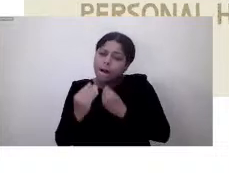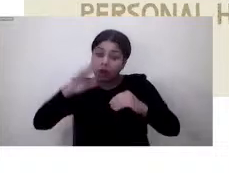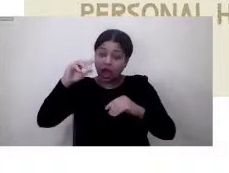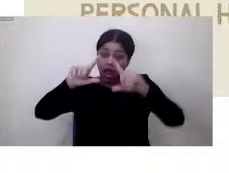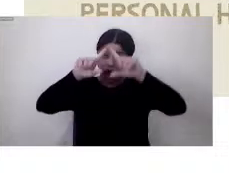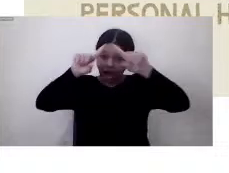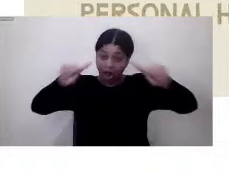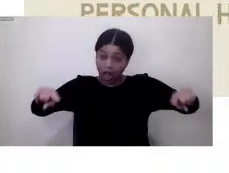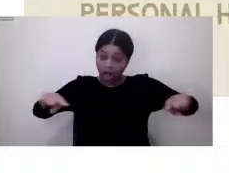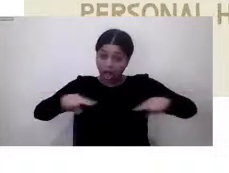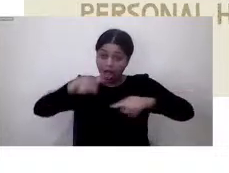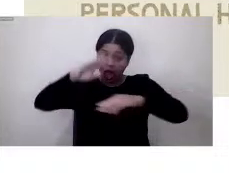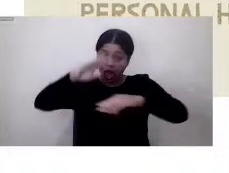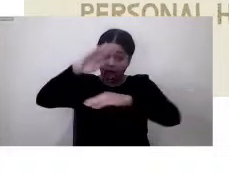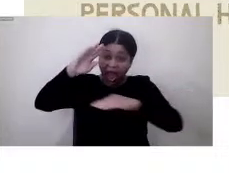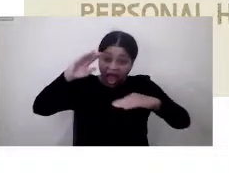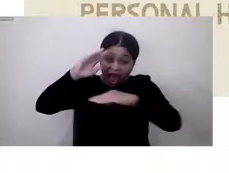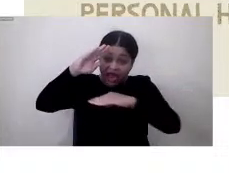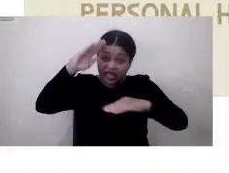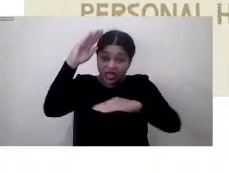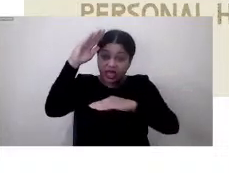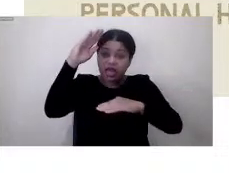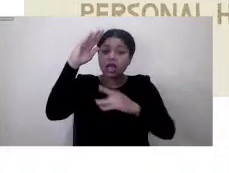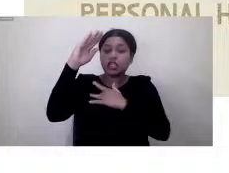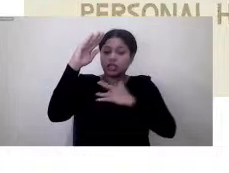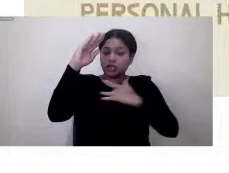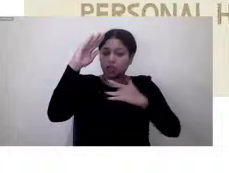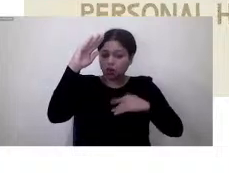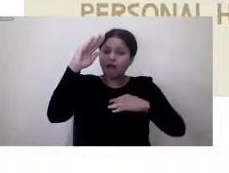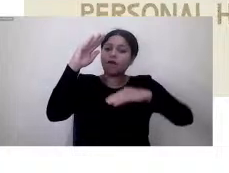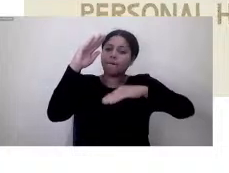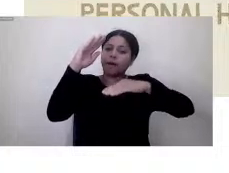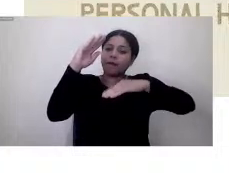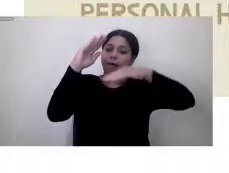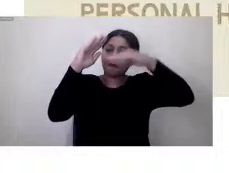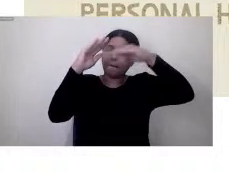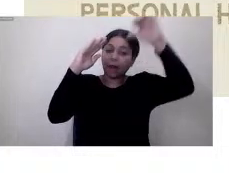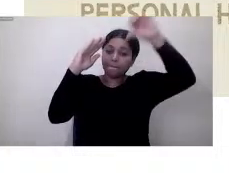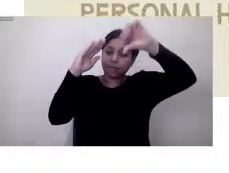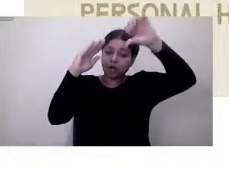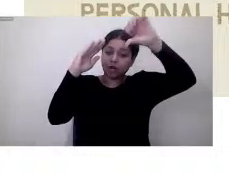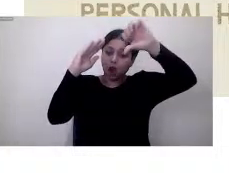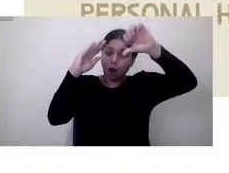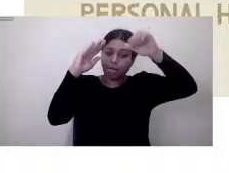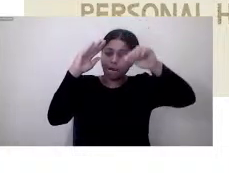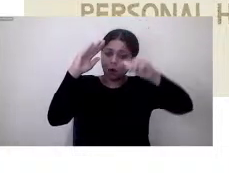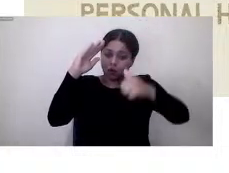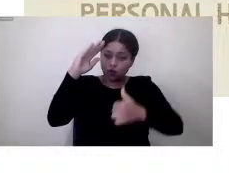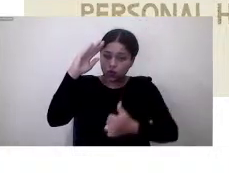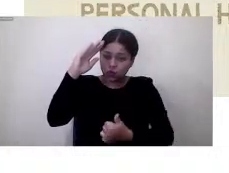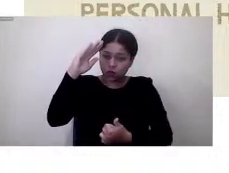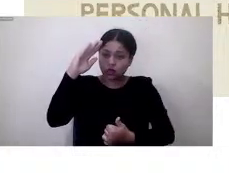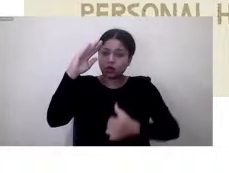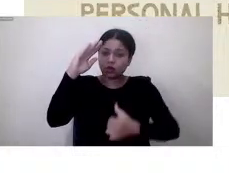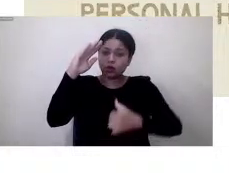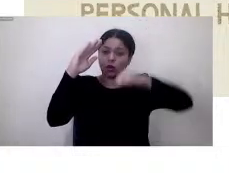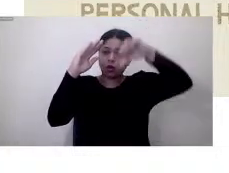versa. Then show them the pyramid upside down with an environmental twist this